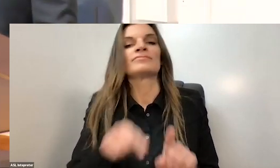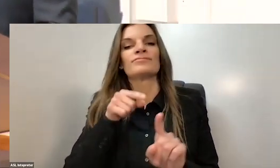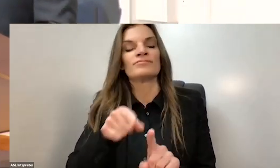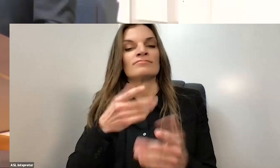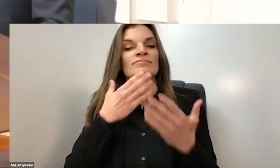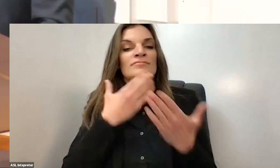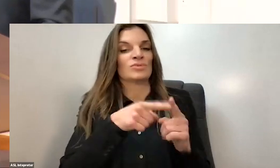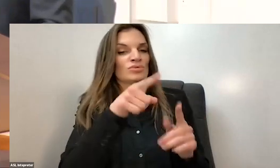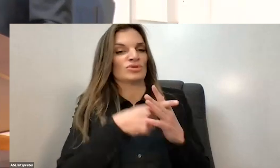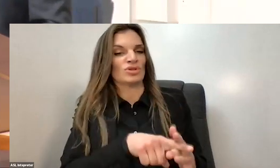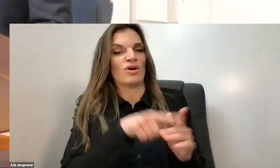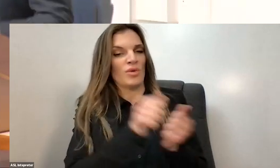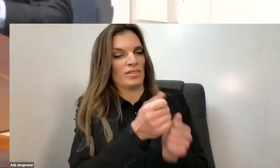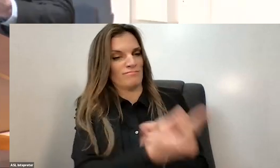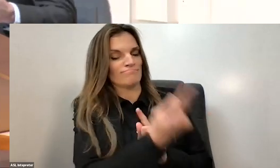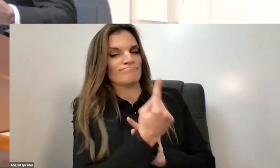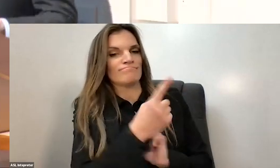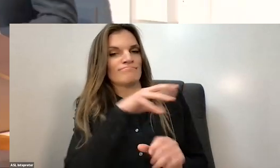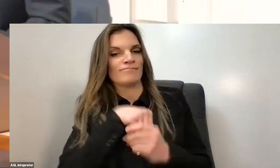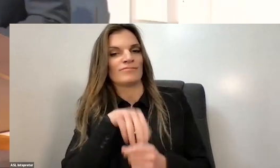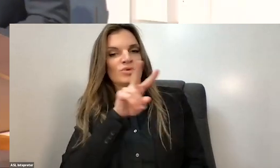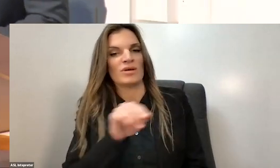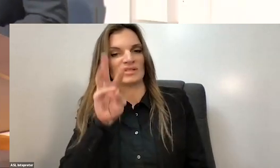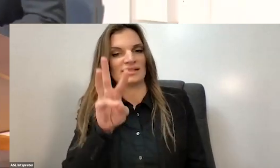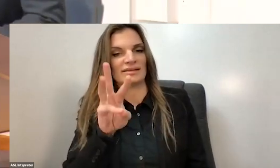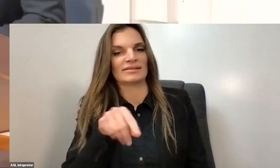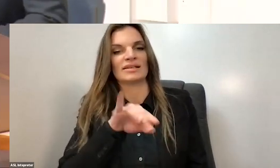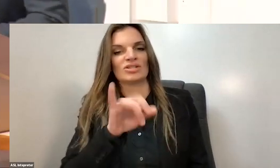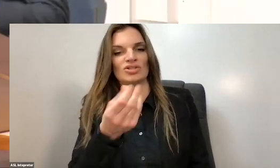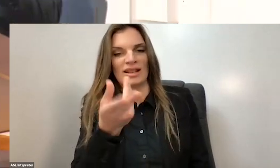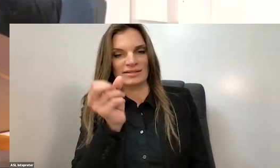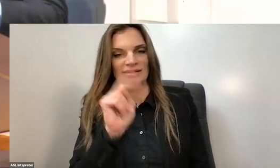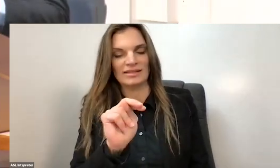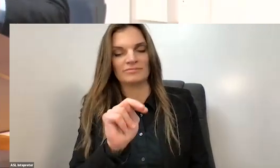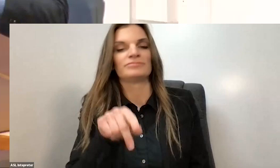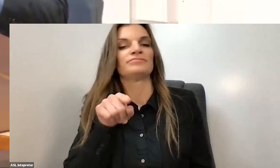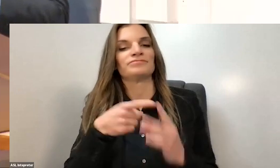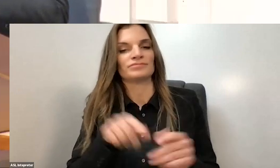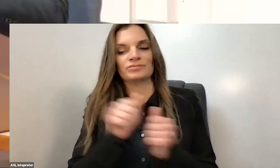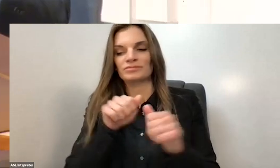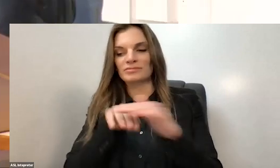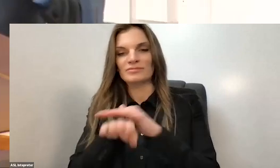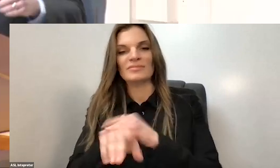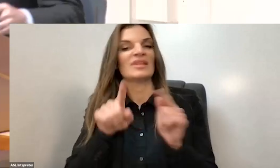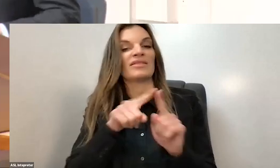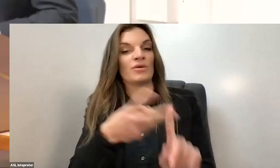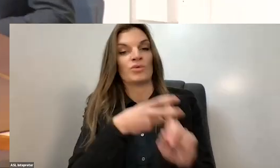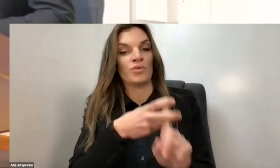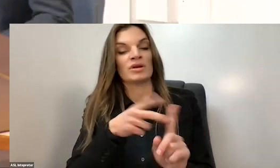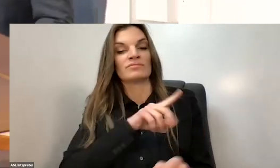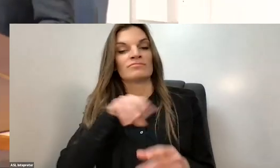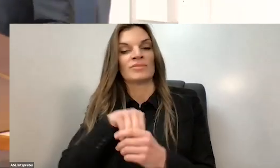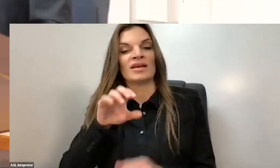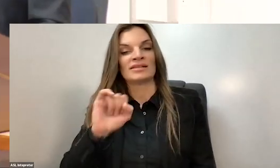Bank of Canada's IT accessibility team. And then in 2013, he was recruited into Silicon